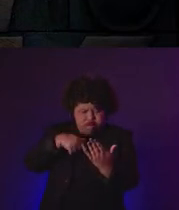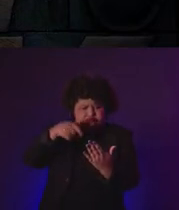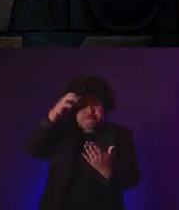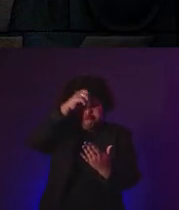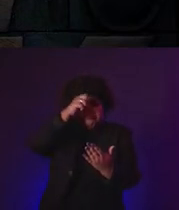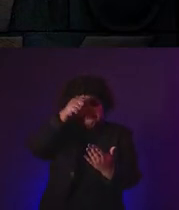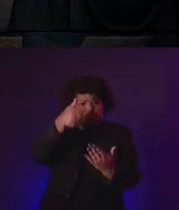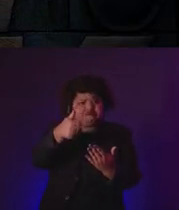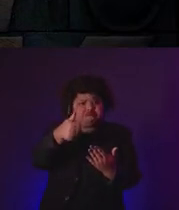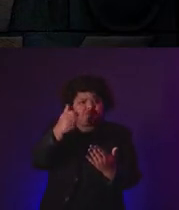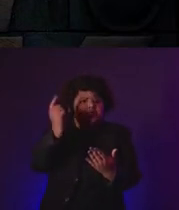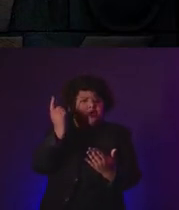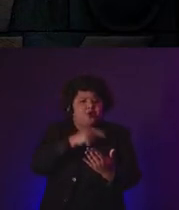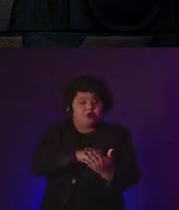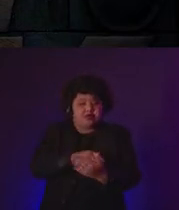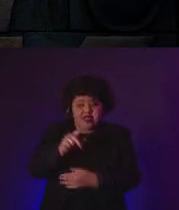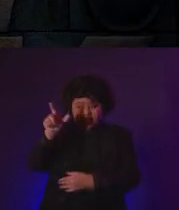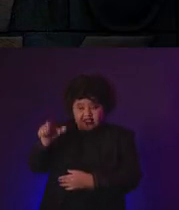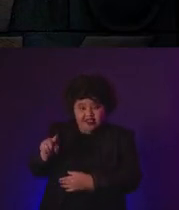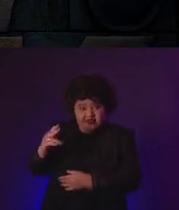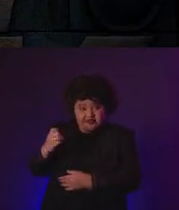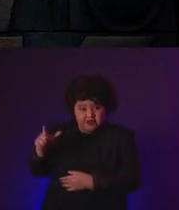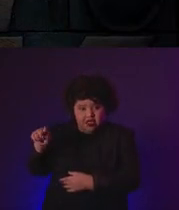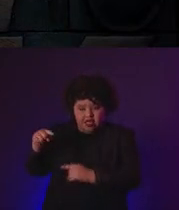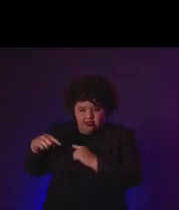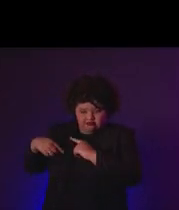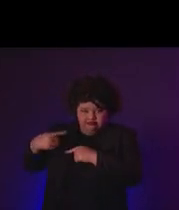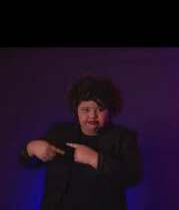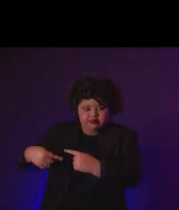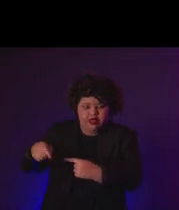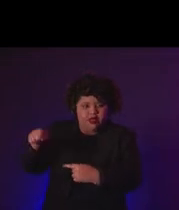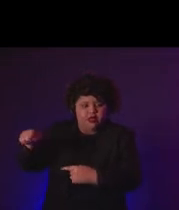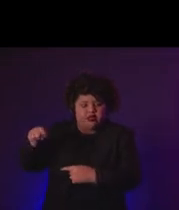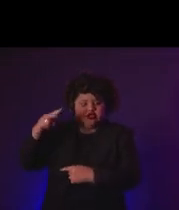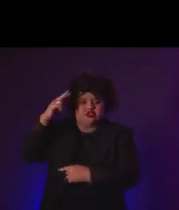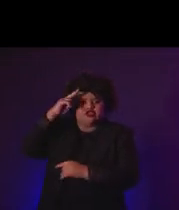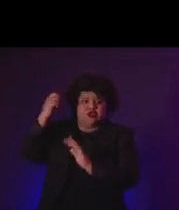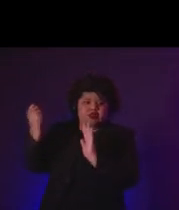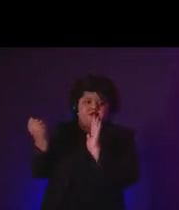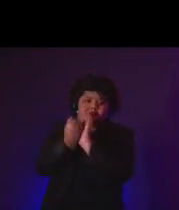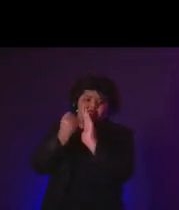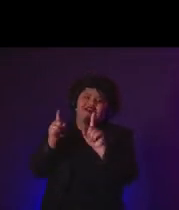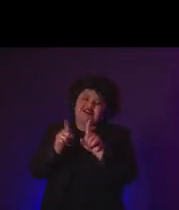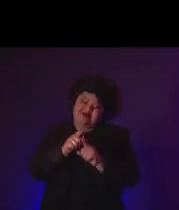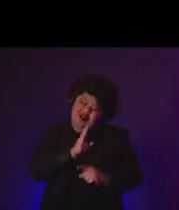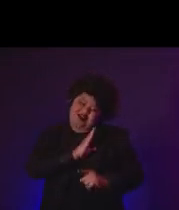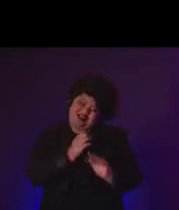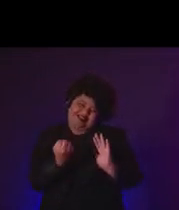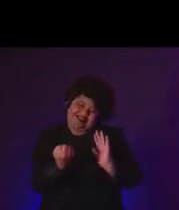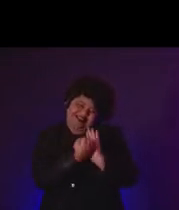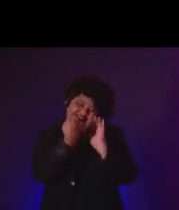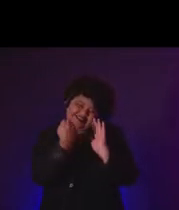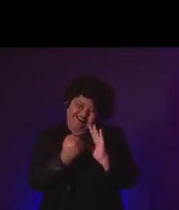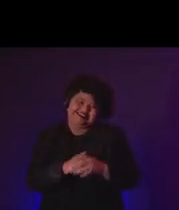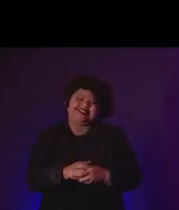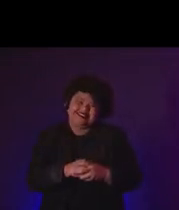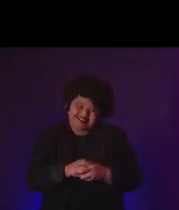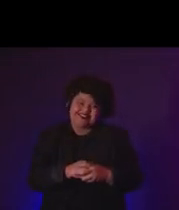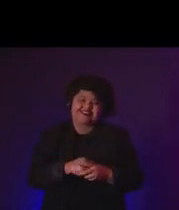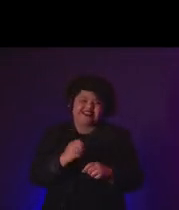left a major legacy in the field and in my heart. Years ago, when I was searching for a PhD